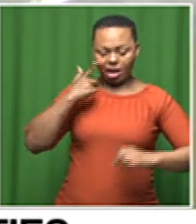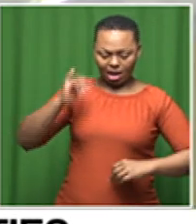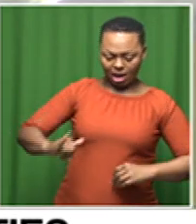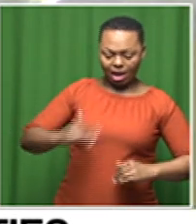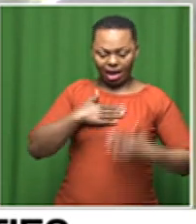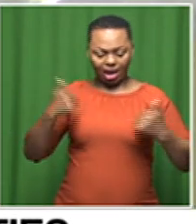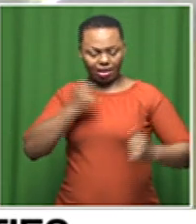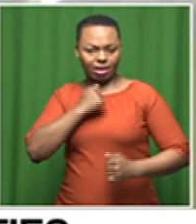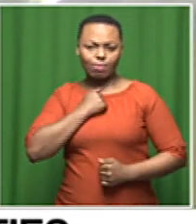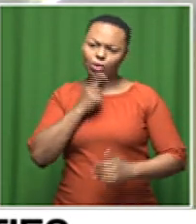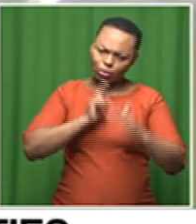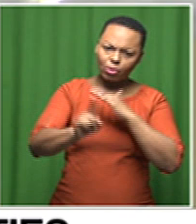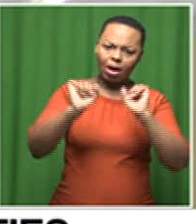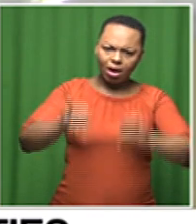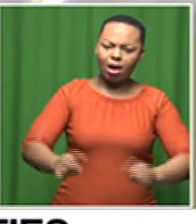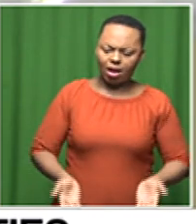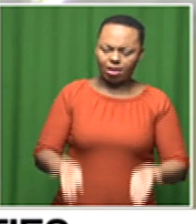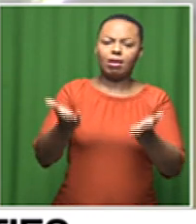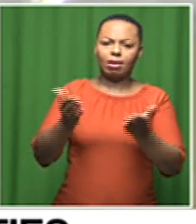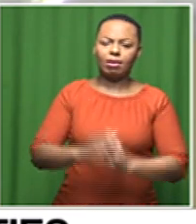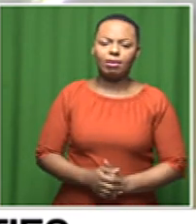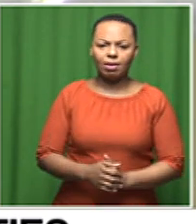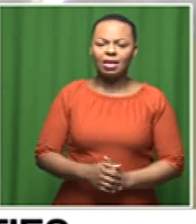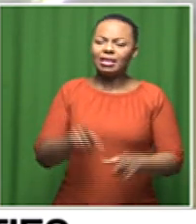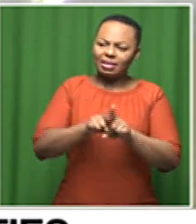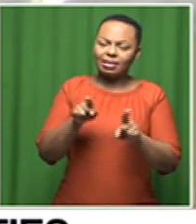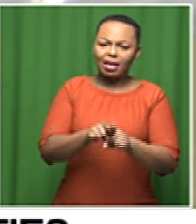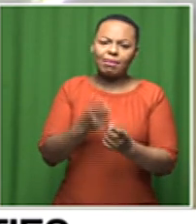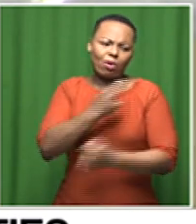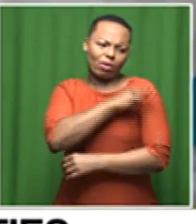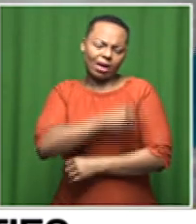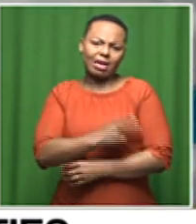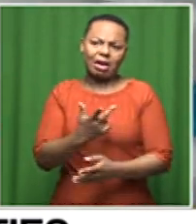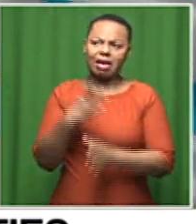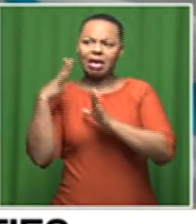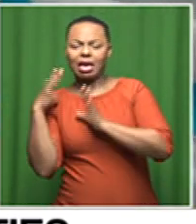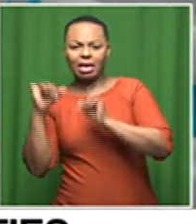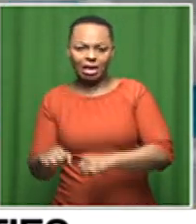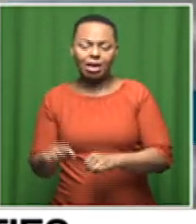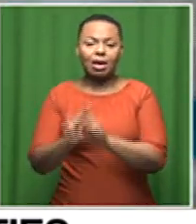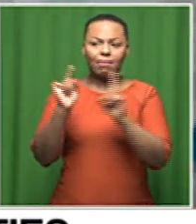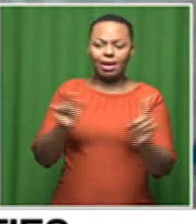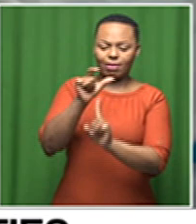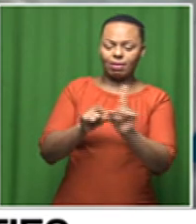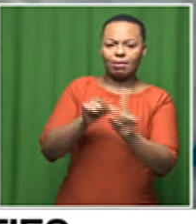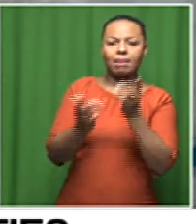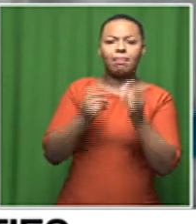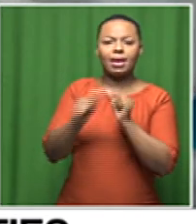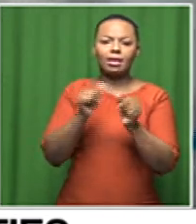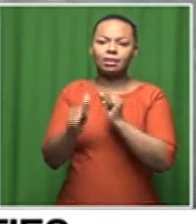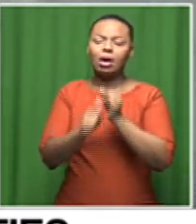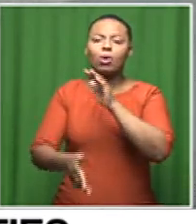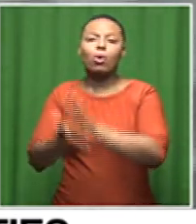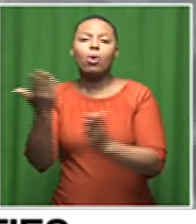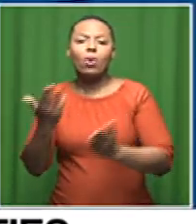health sector right at the moment that is so overwhelmed, it may not be possible. So I would encourage patients maybe to have a checkup at the clinic, the local